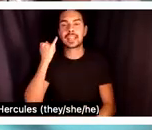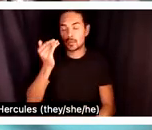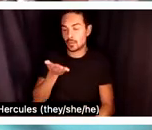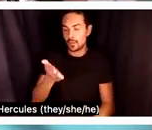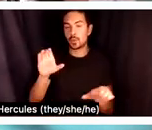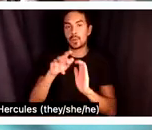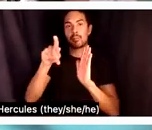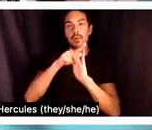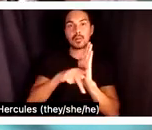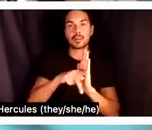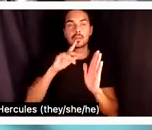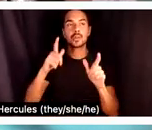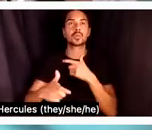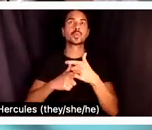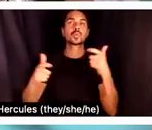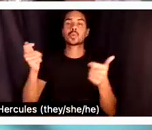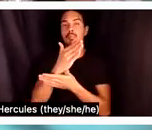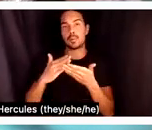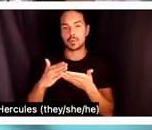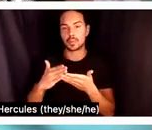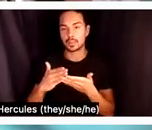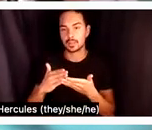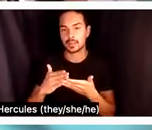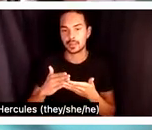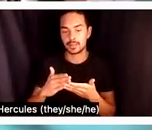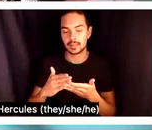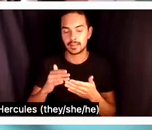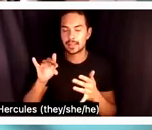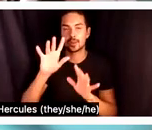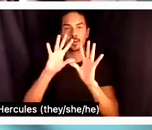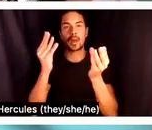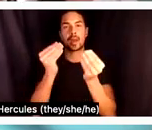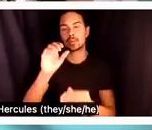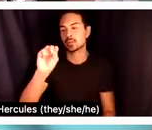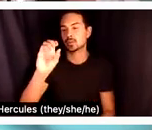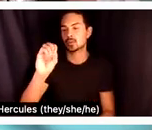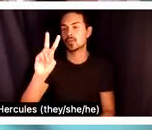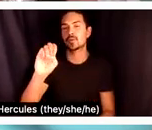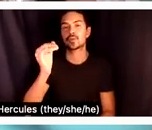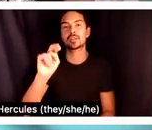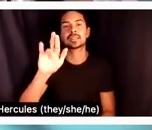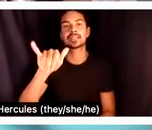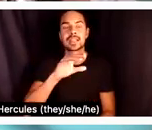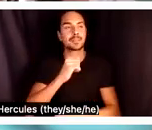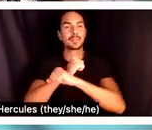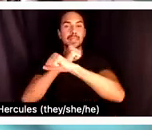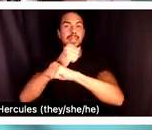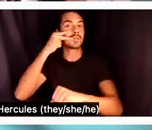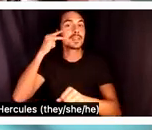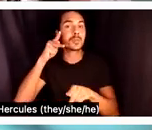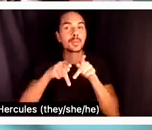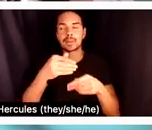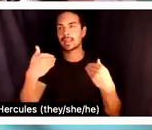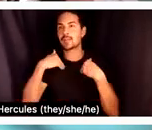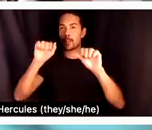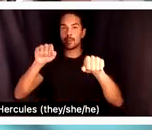which is like a huge component of like tribal sovereignty and protecting Native people and like having the ability to